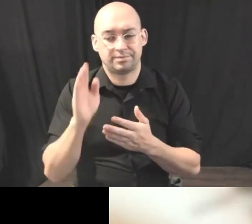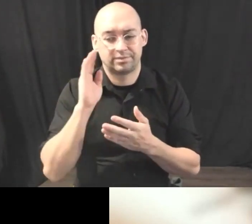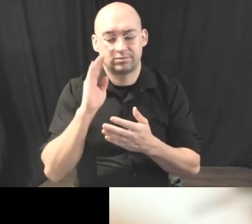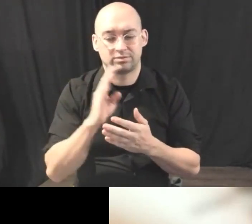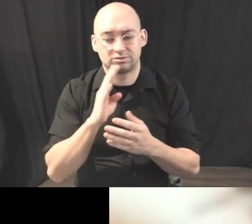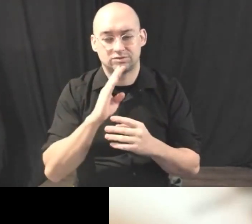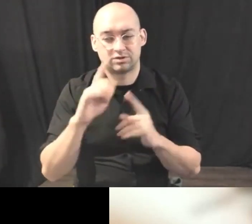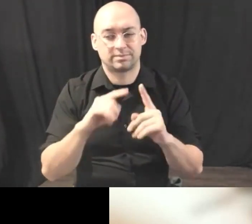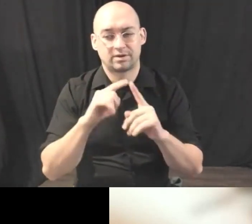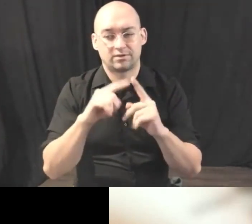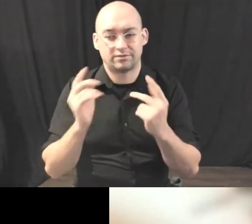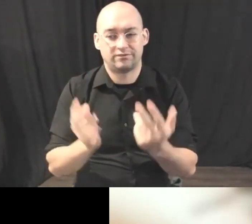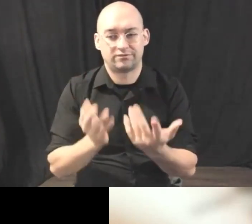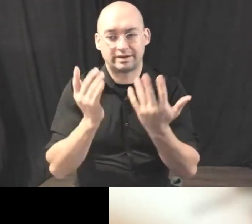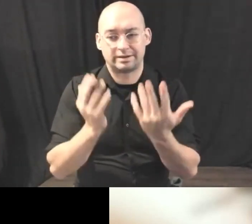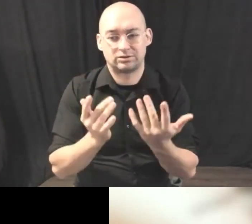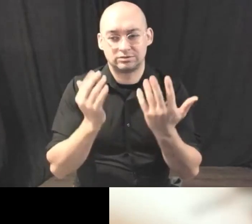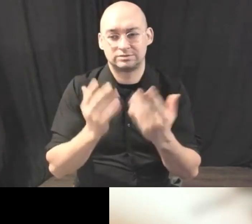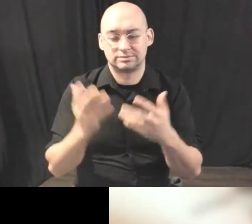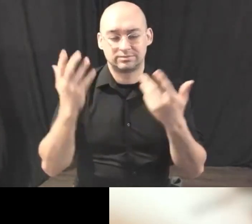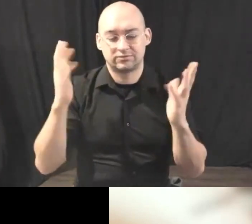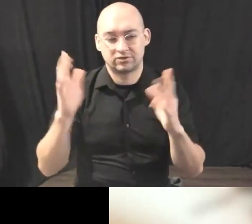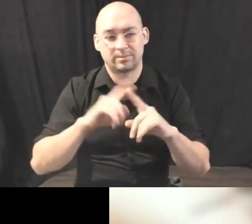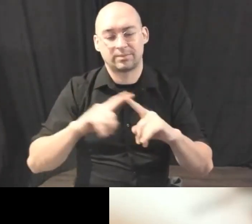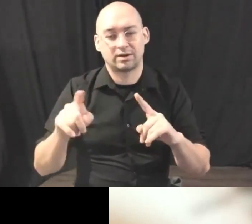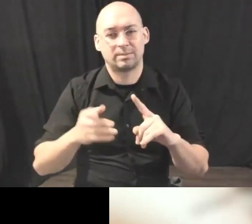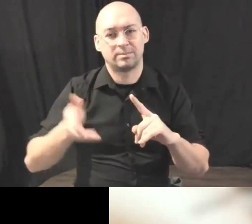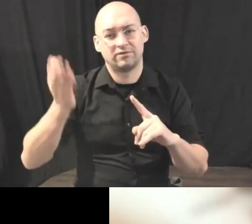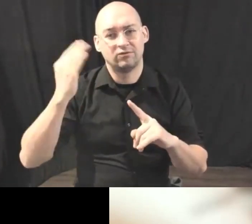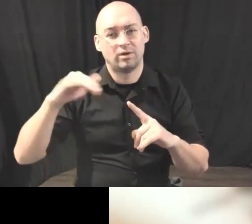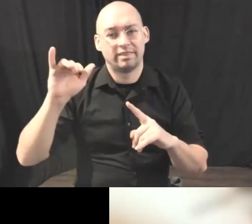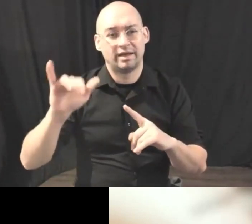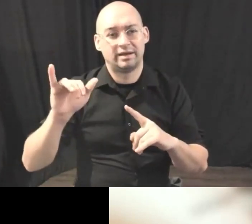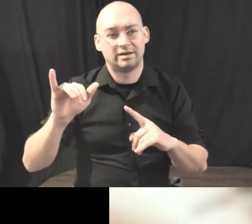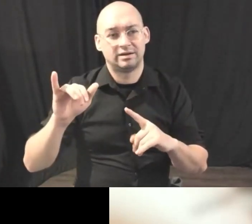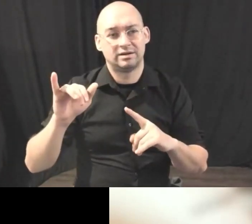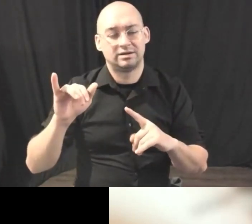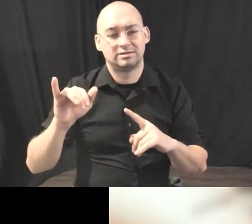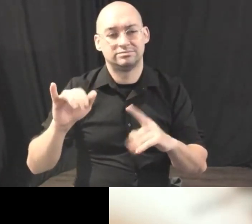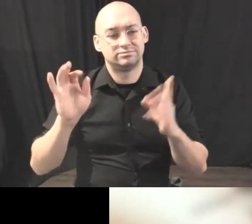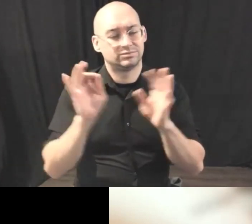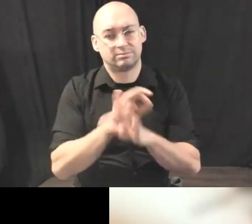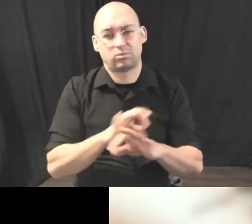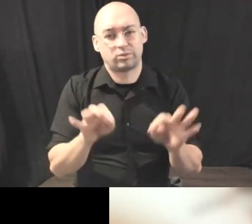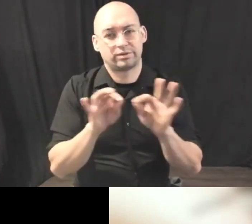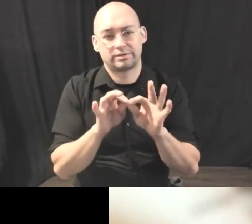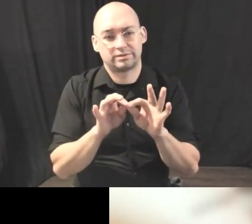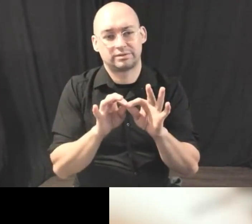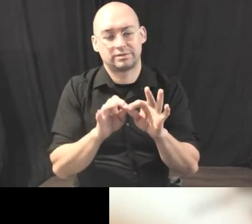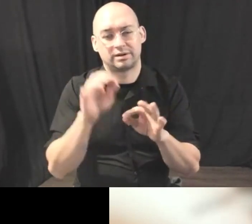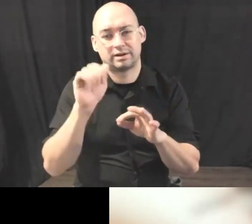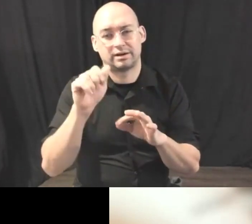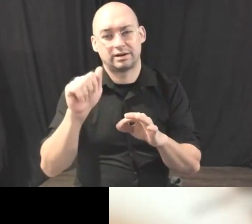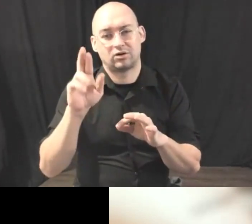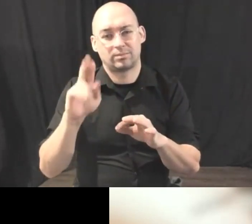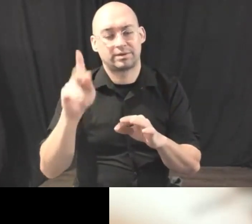fires earlier, but even before that, I mean that is so important. at AARP, we're